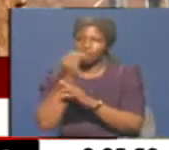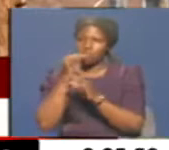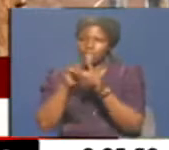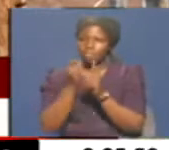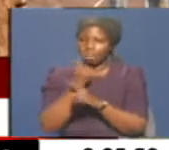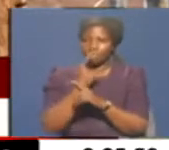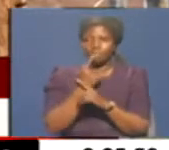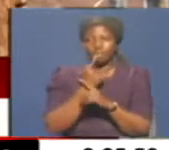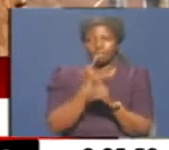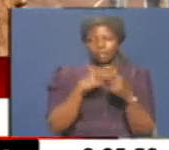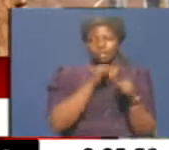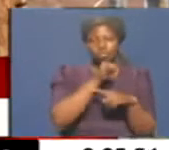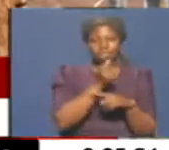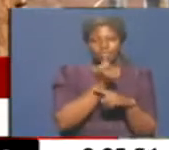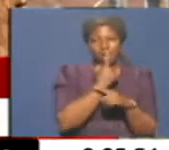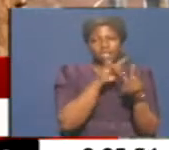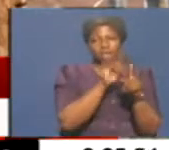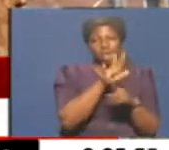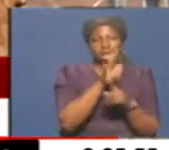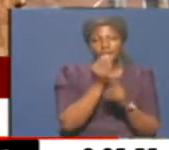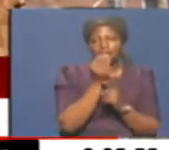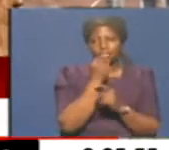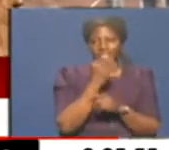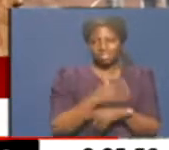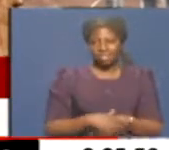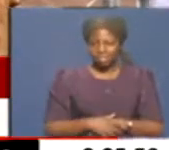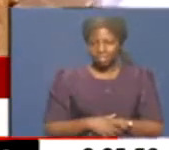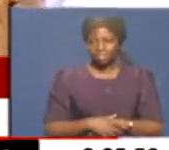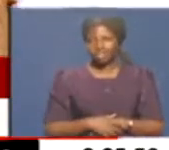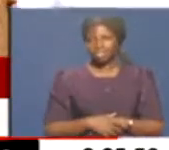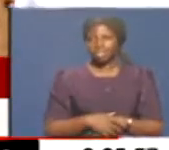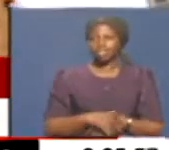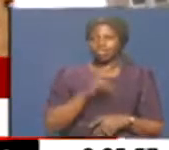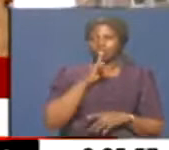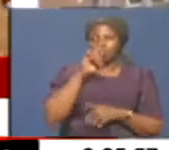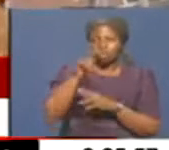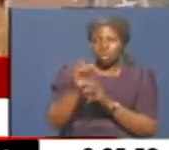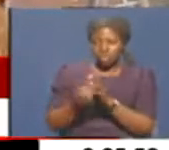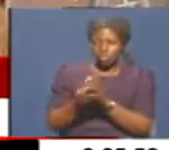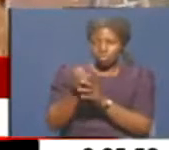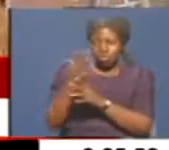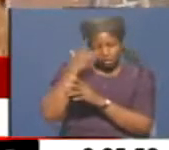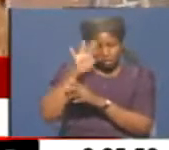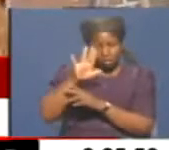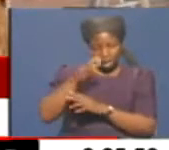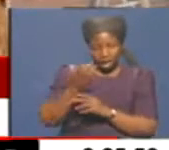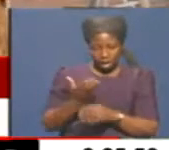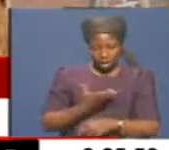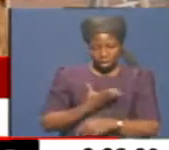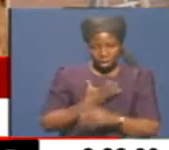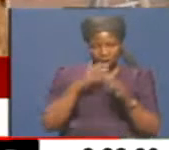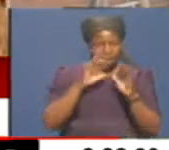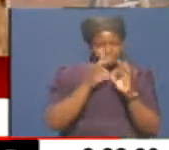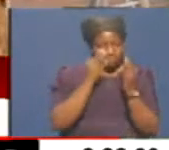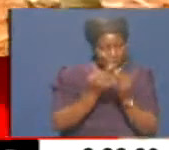that, producing what we are able to for our own family, and also for our neighbors